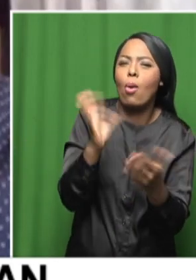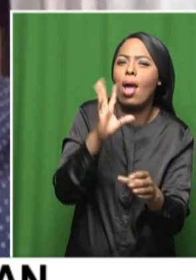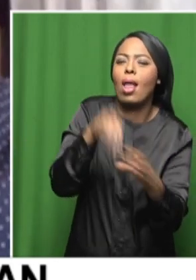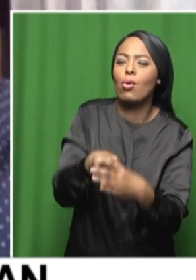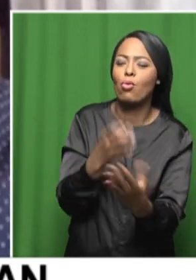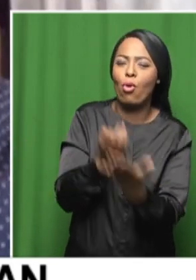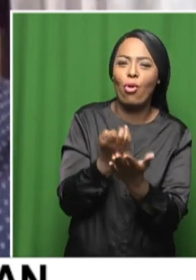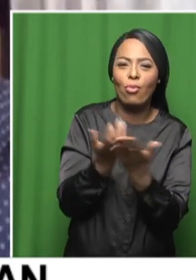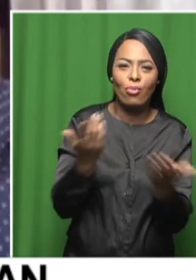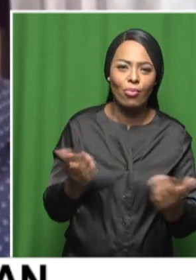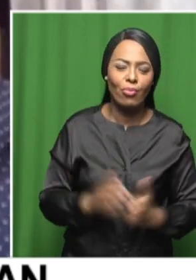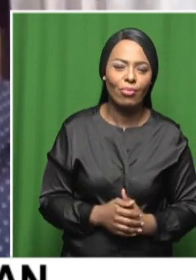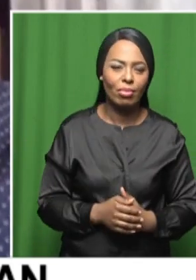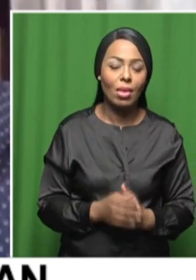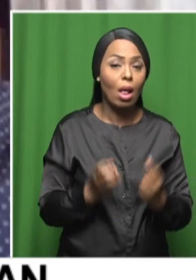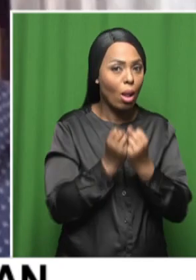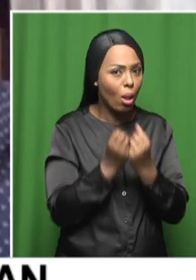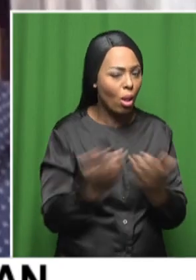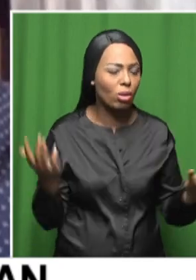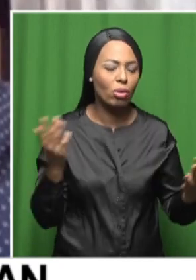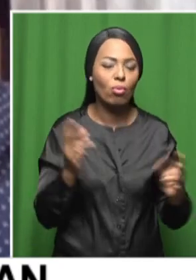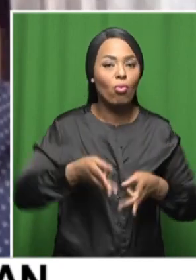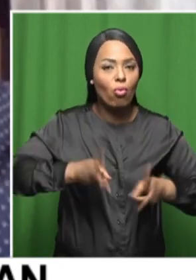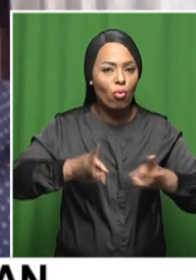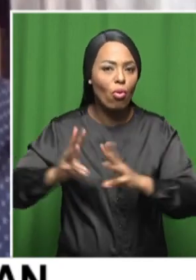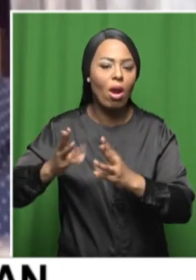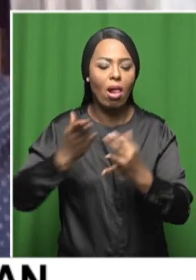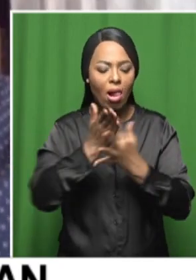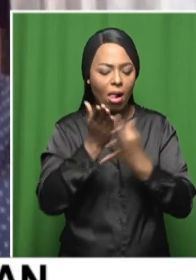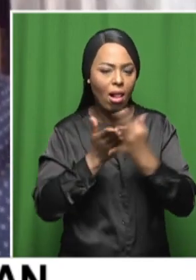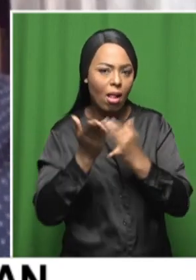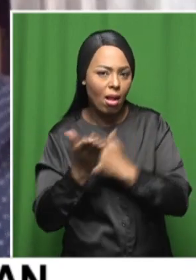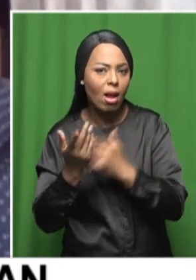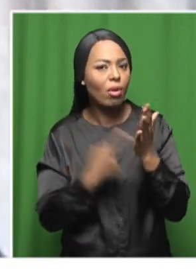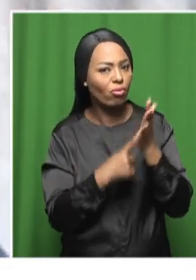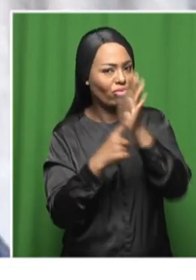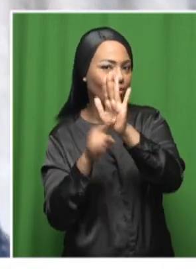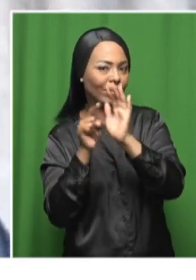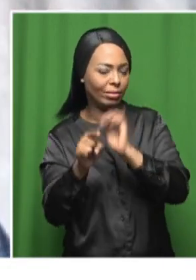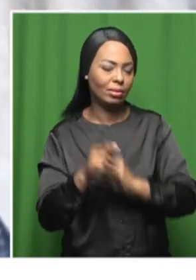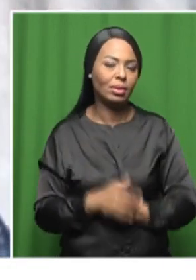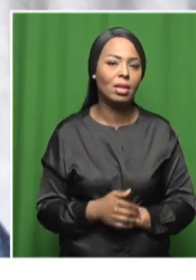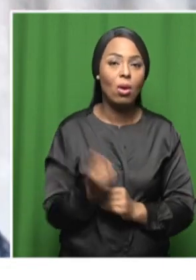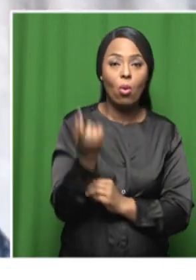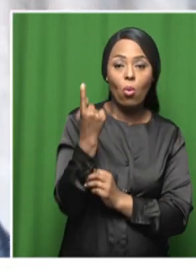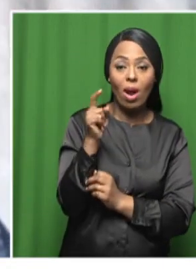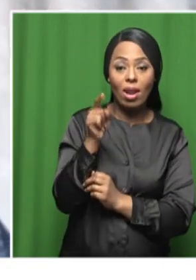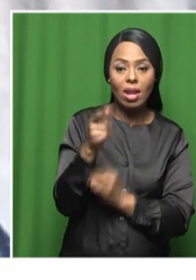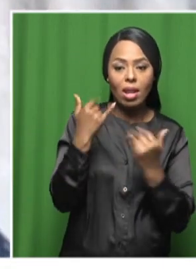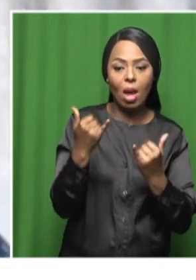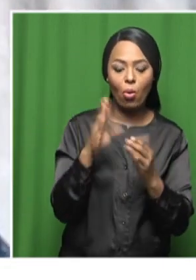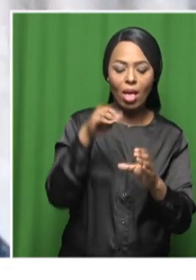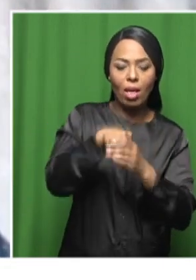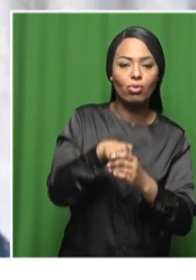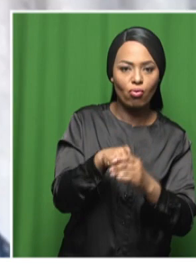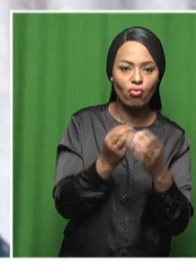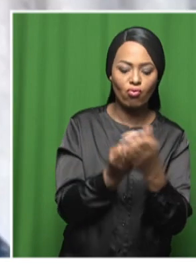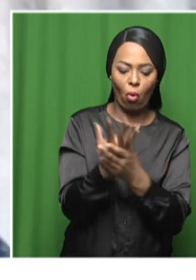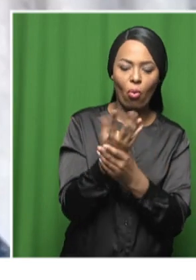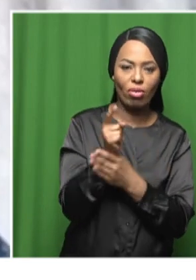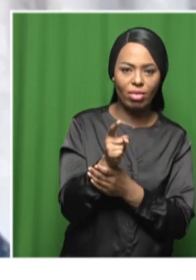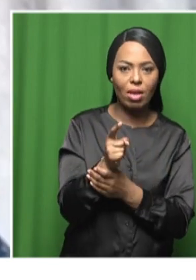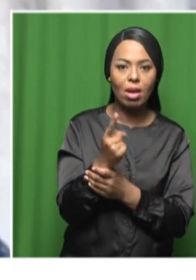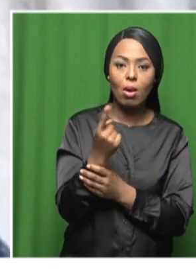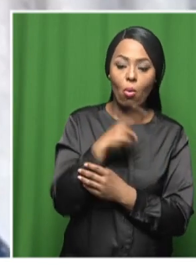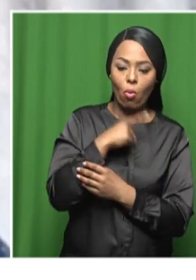Well, there are a number of factors that indicate this. So, and the one is inclusive growth. So we